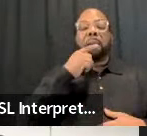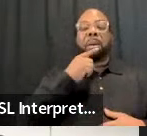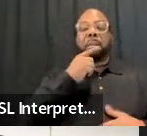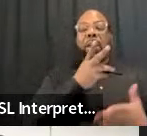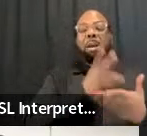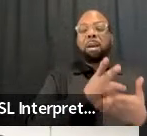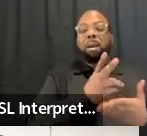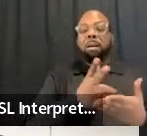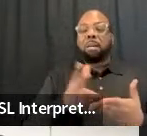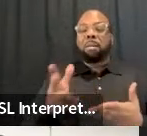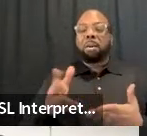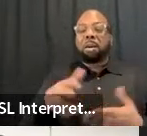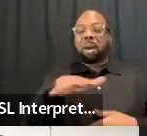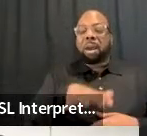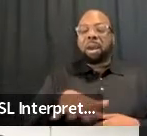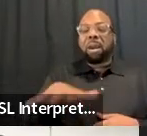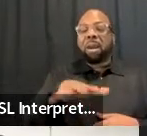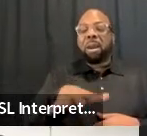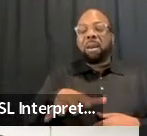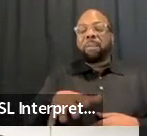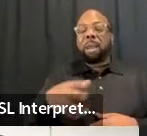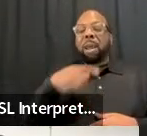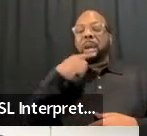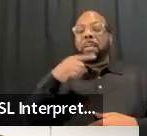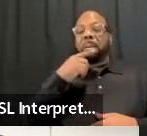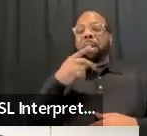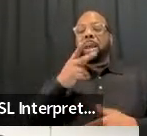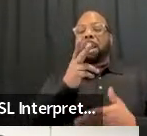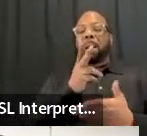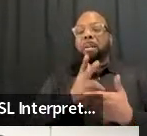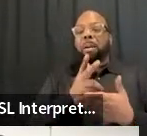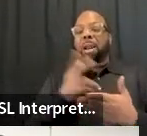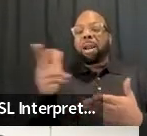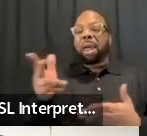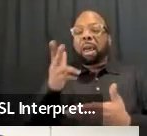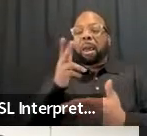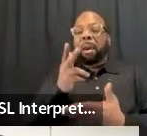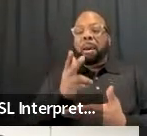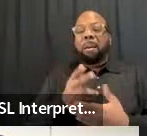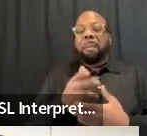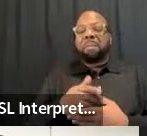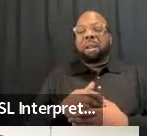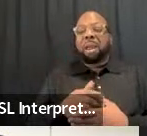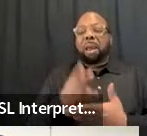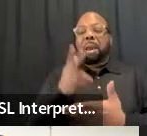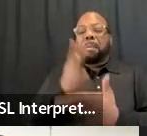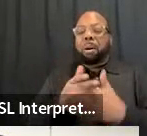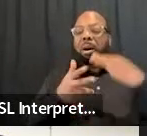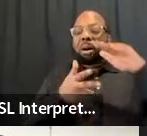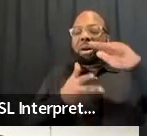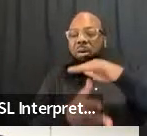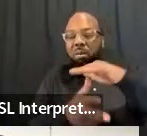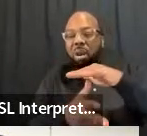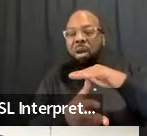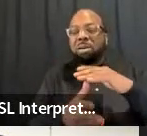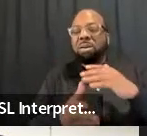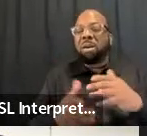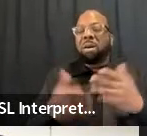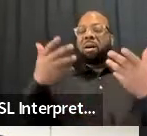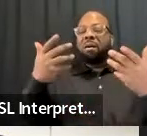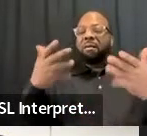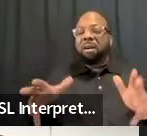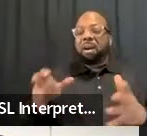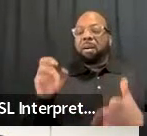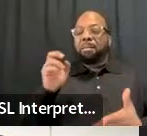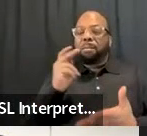facilities public parking facilities such as parking garages and public parking lots are already permitted to